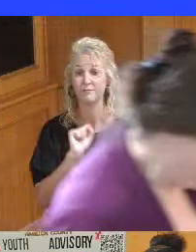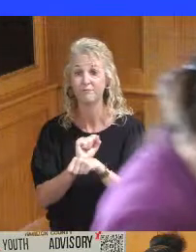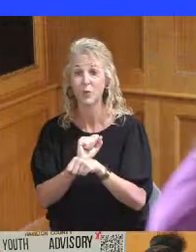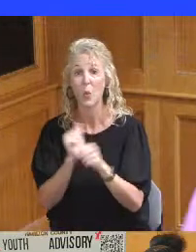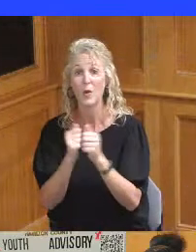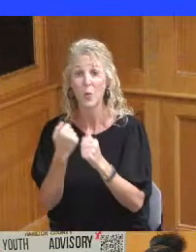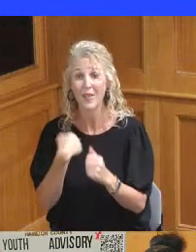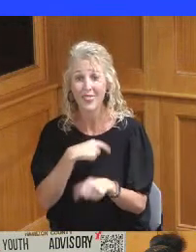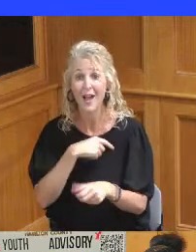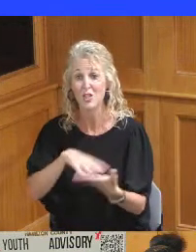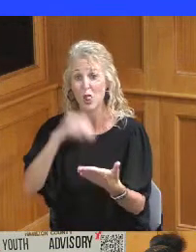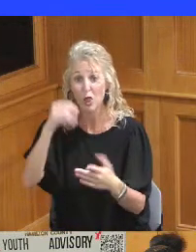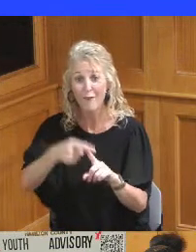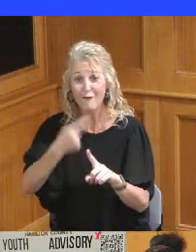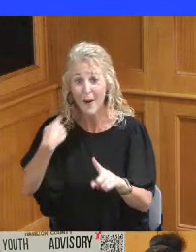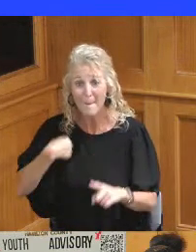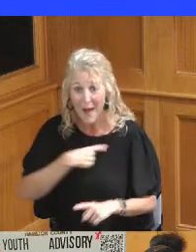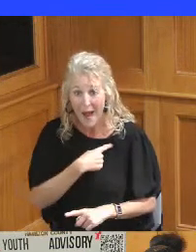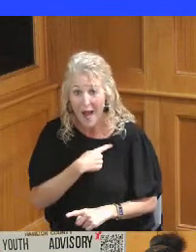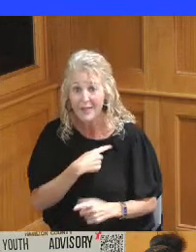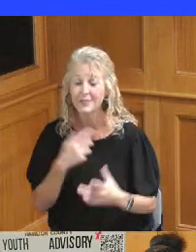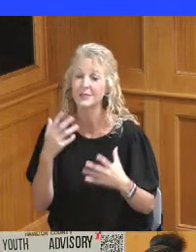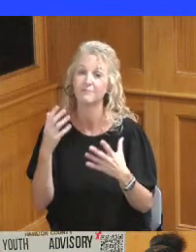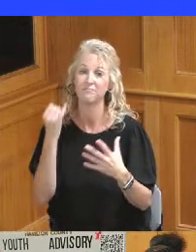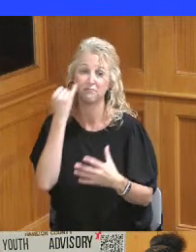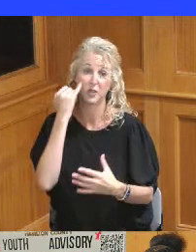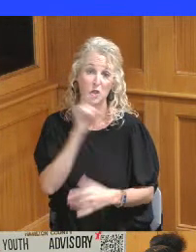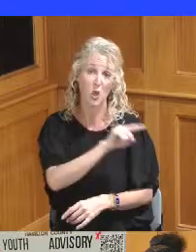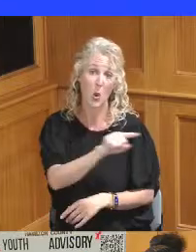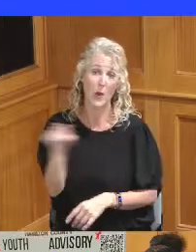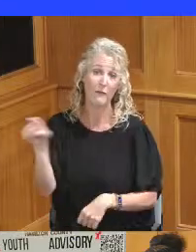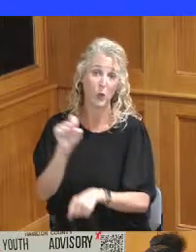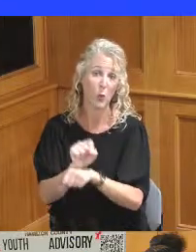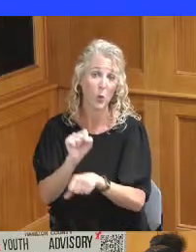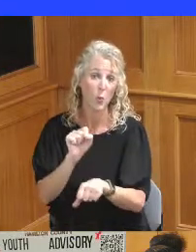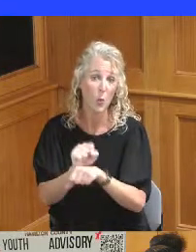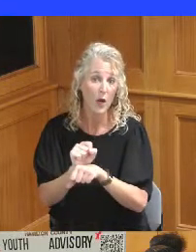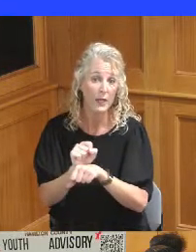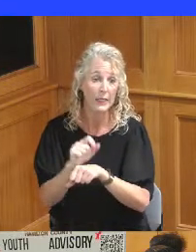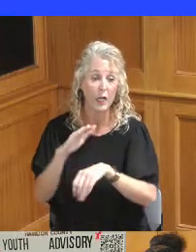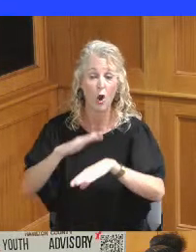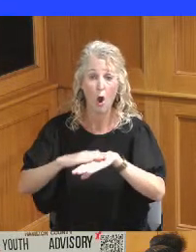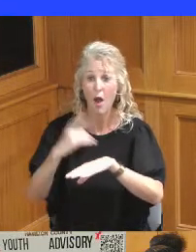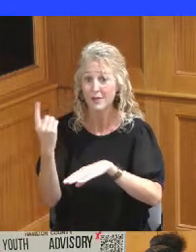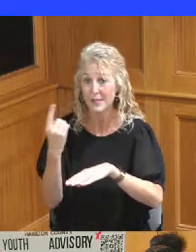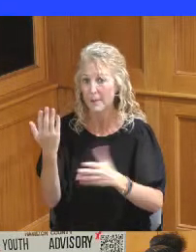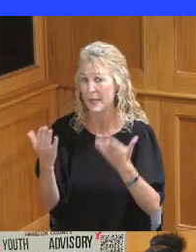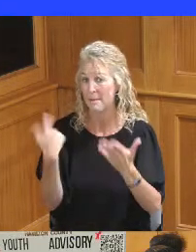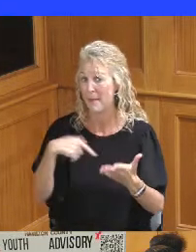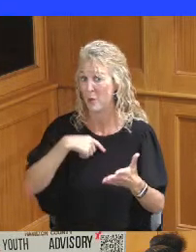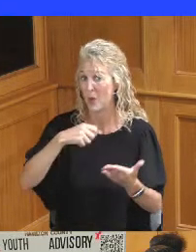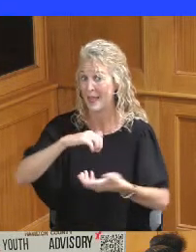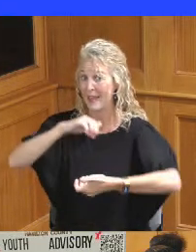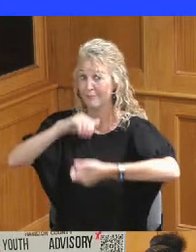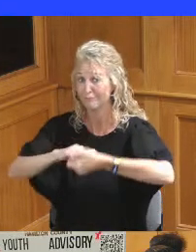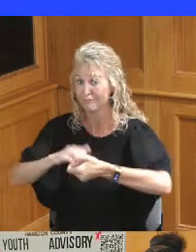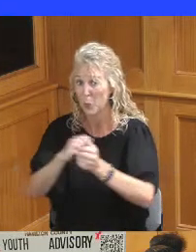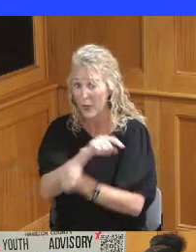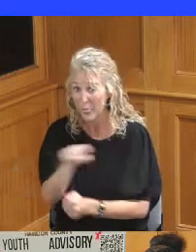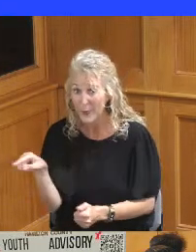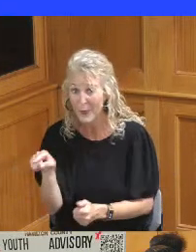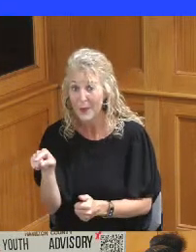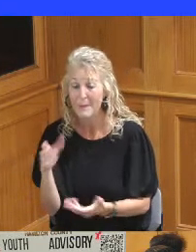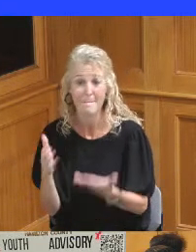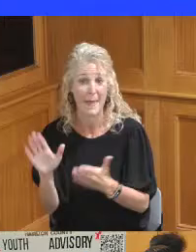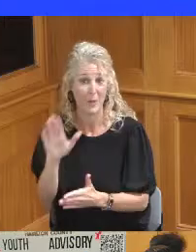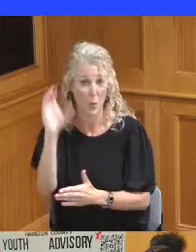youth voices. And we'd love to know if there's anything that you guys are currently working on that we could collaborate on, that